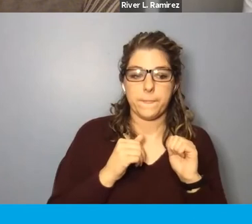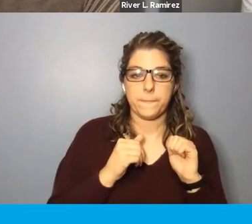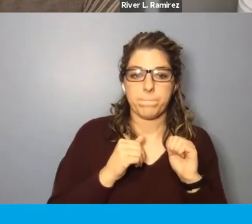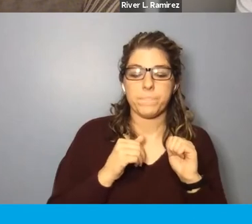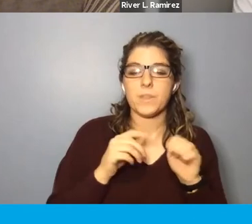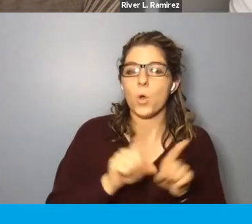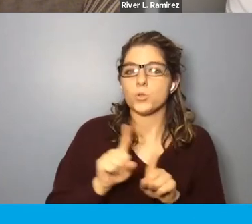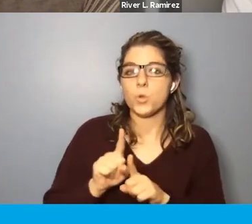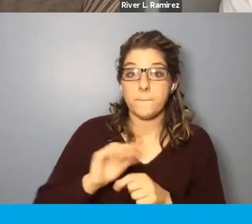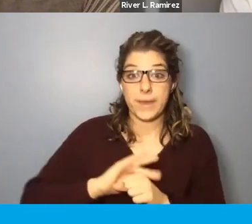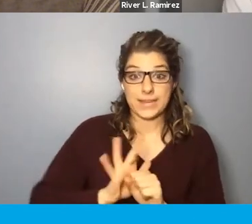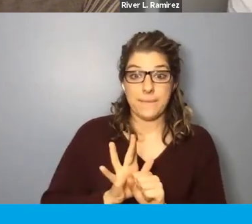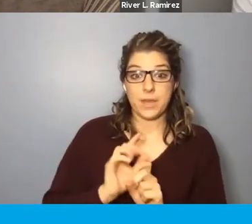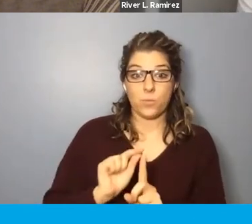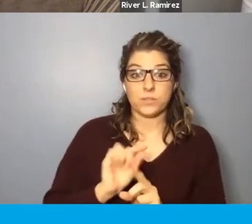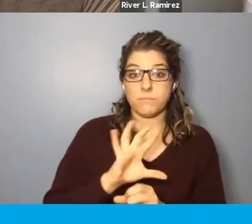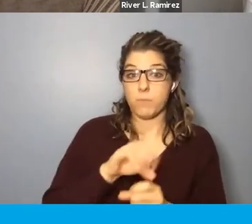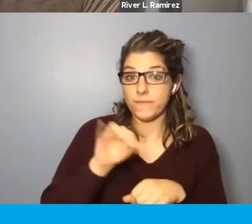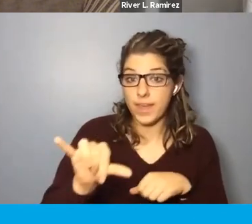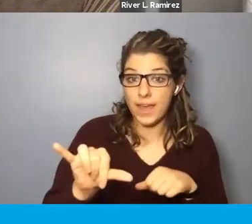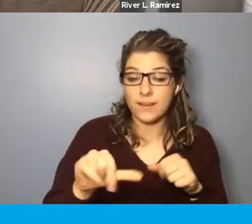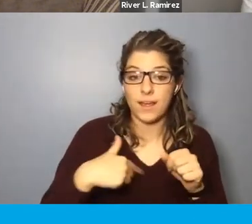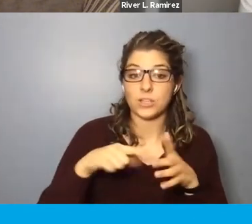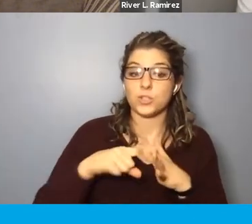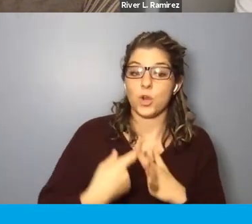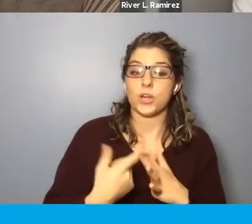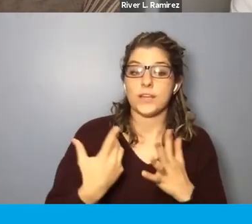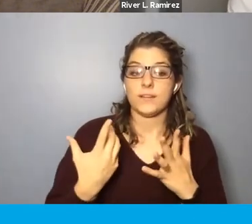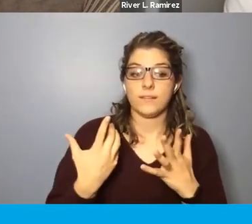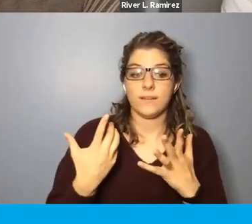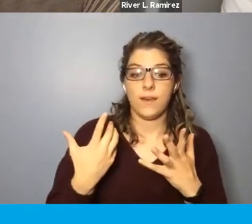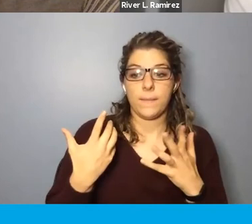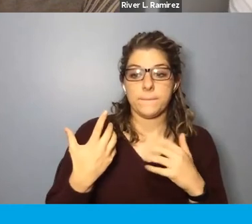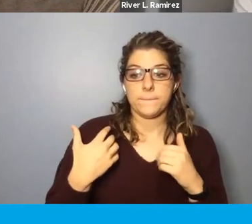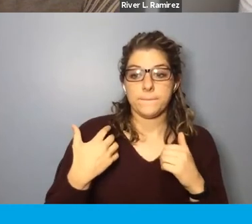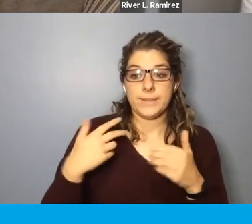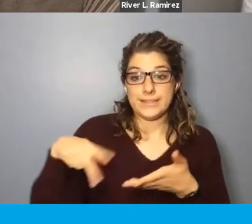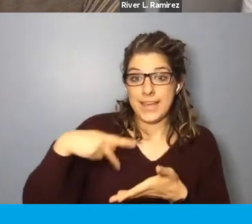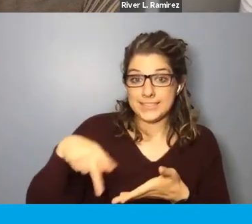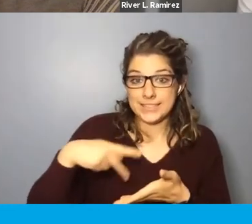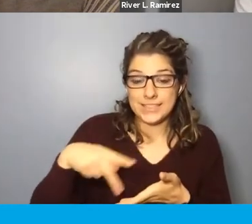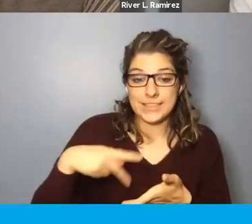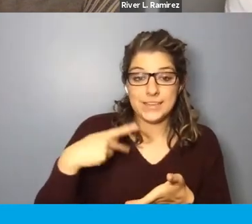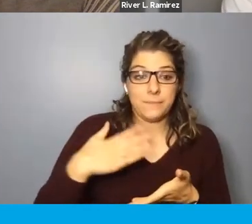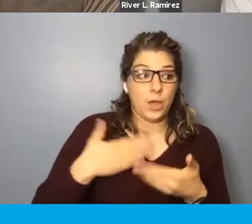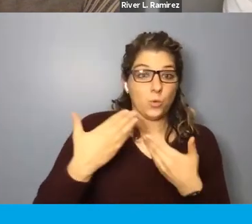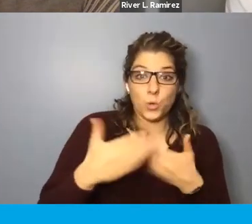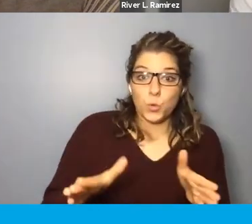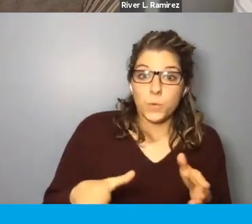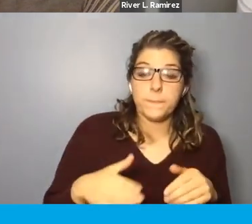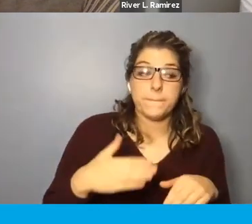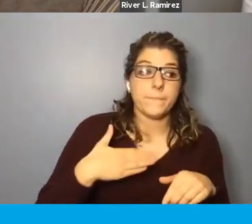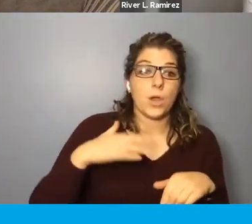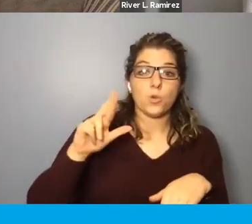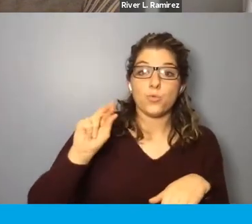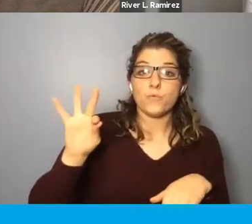also pandemic was also like part of that, where I started like dancing in my room or in my rooftop,